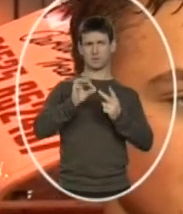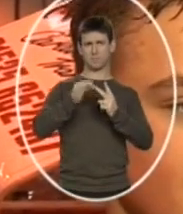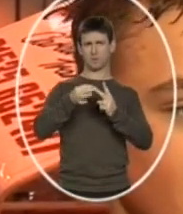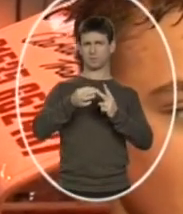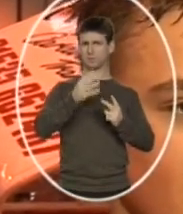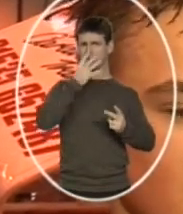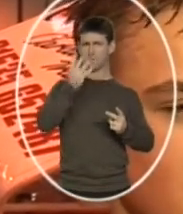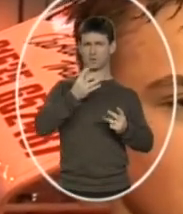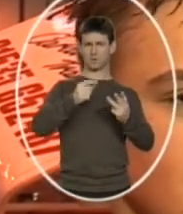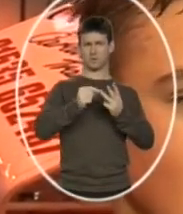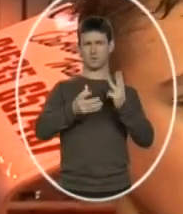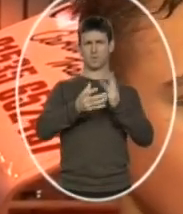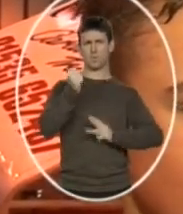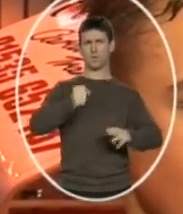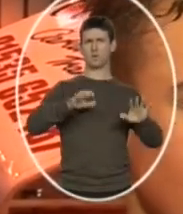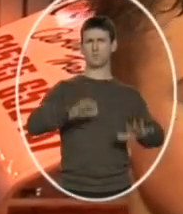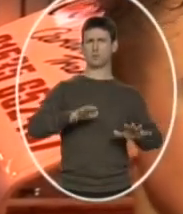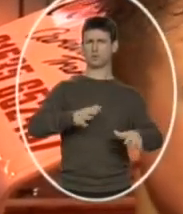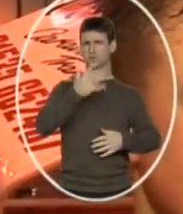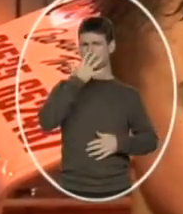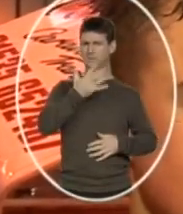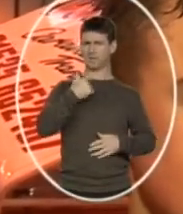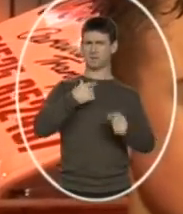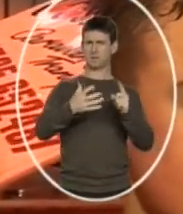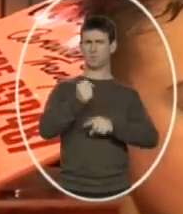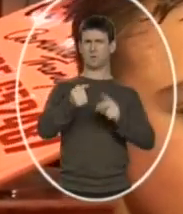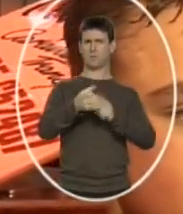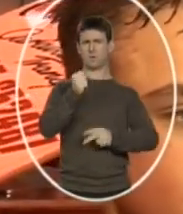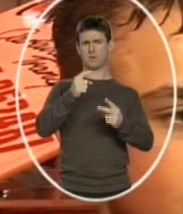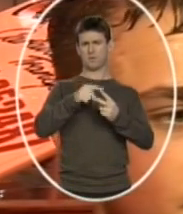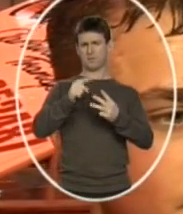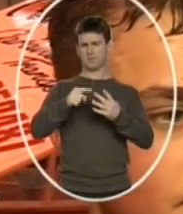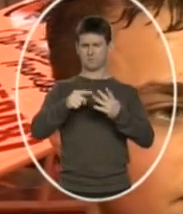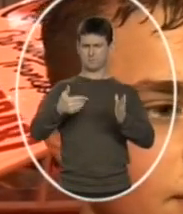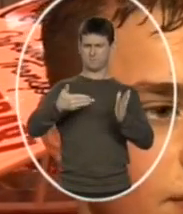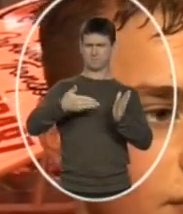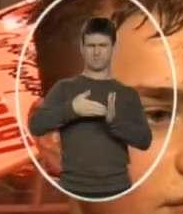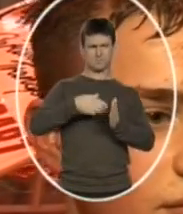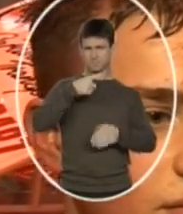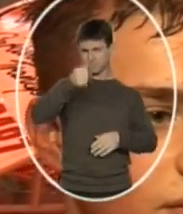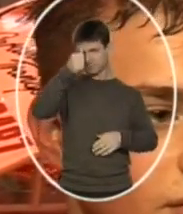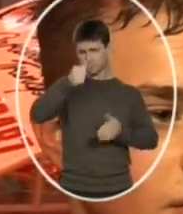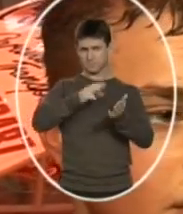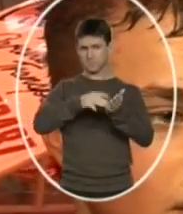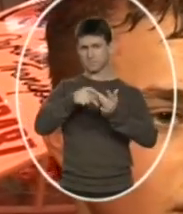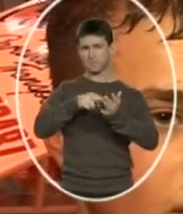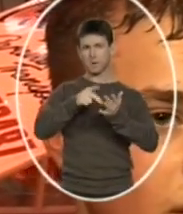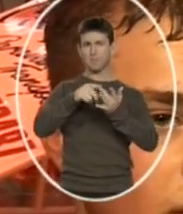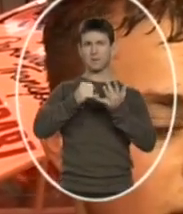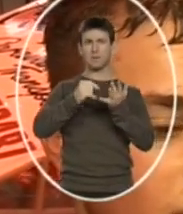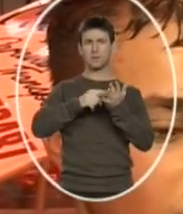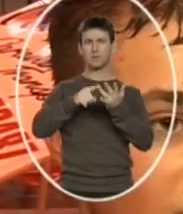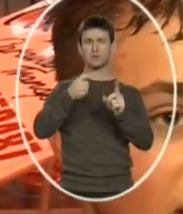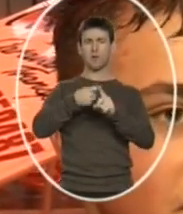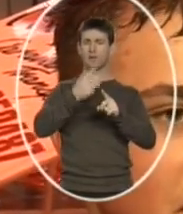British. I also won King Tarmac and King of Shale as well. And something unique, of course, about the Brisker mini stocks is when you reach a certain age, Daniel, you have to move